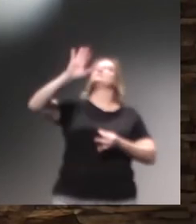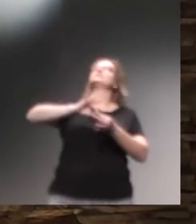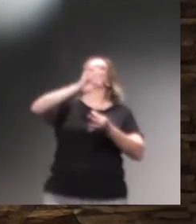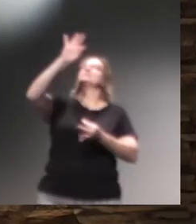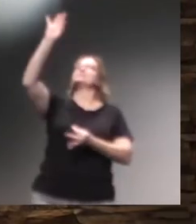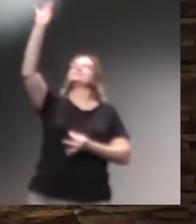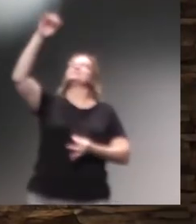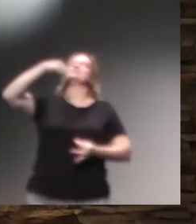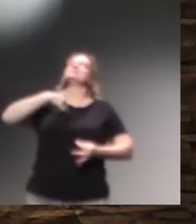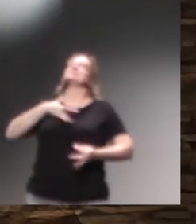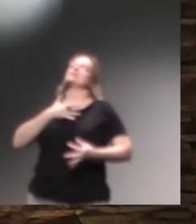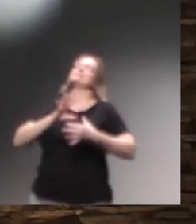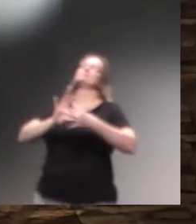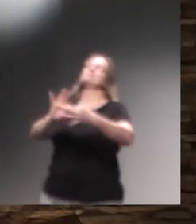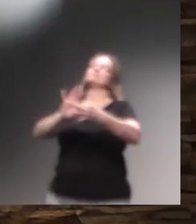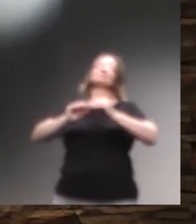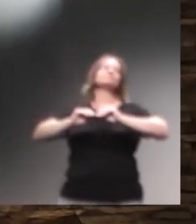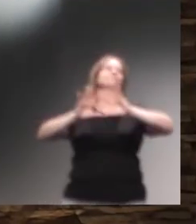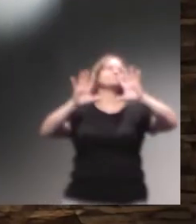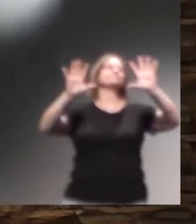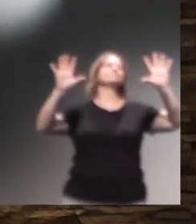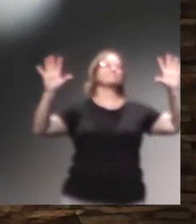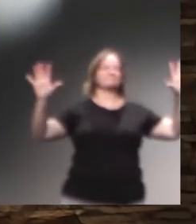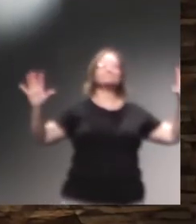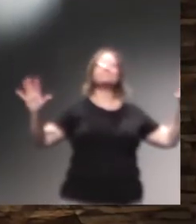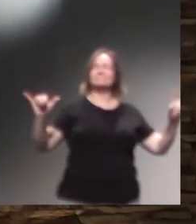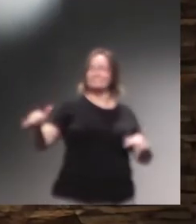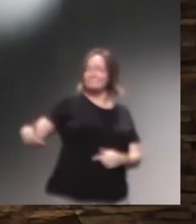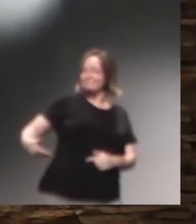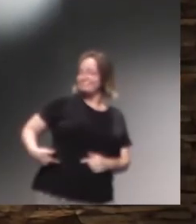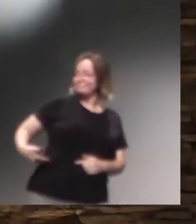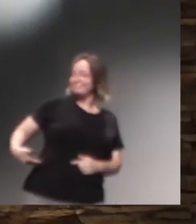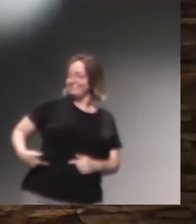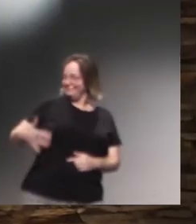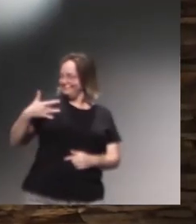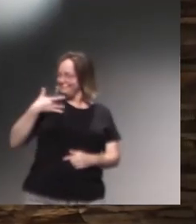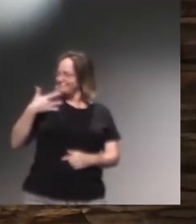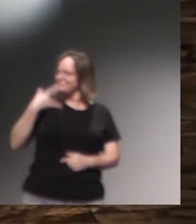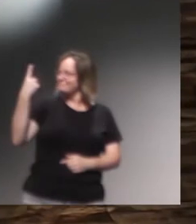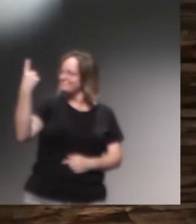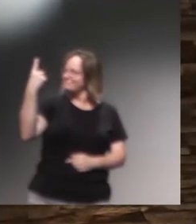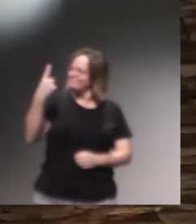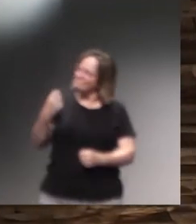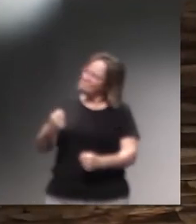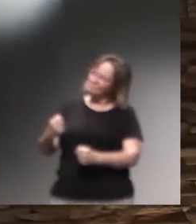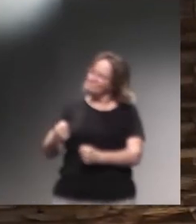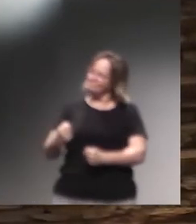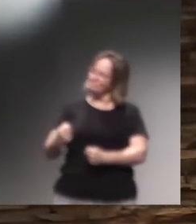Something's calling me a little bit deeper than I.